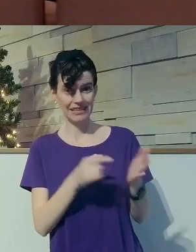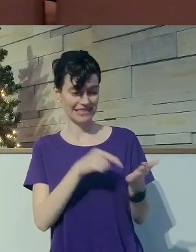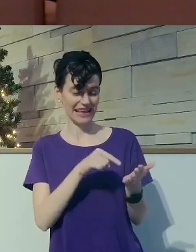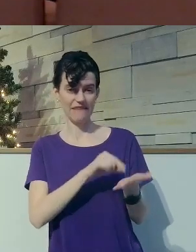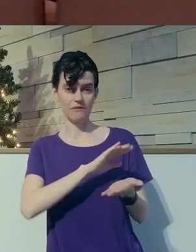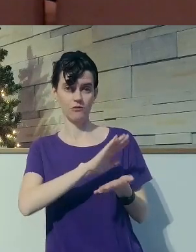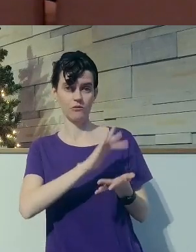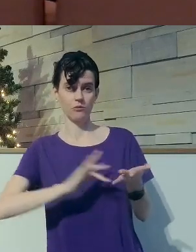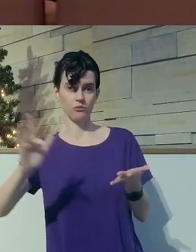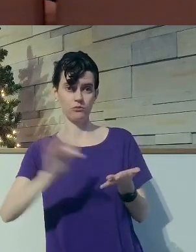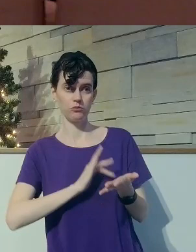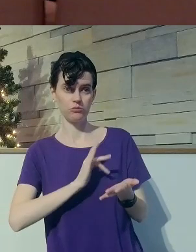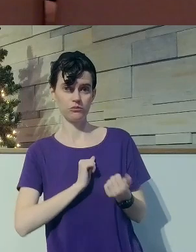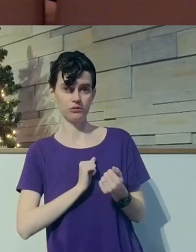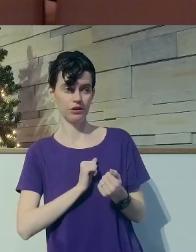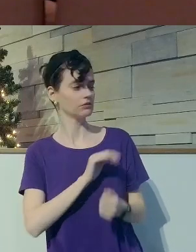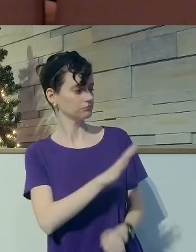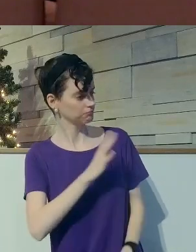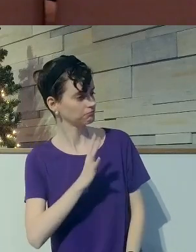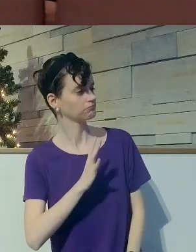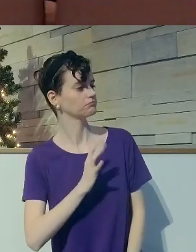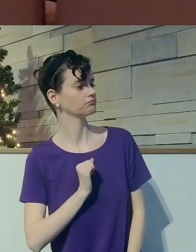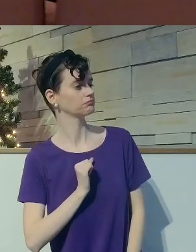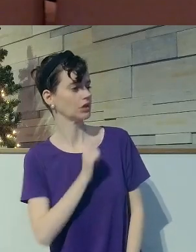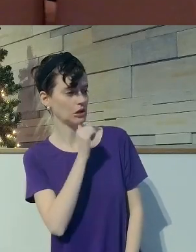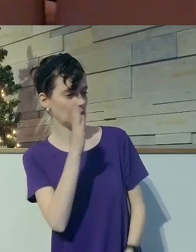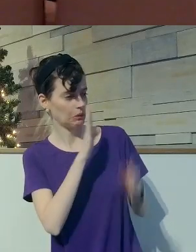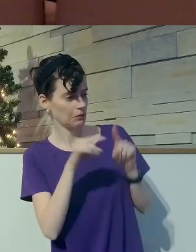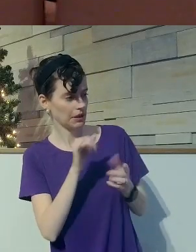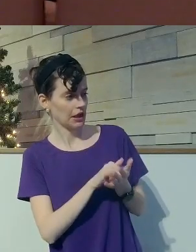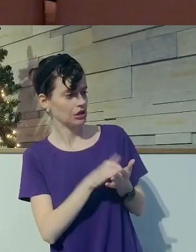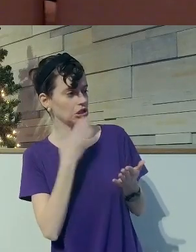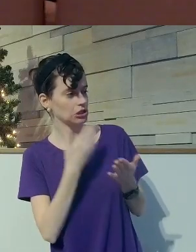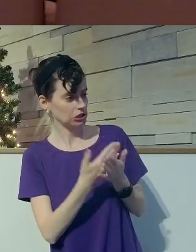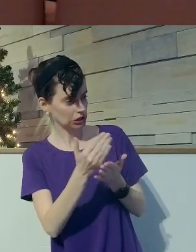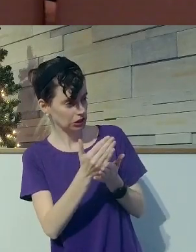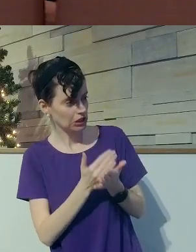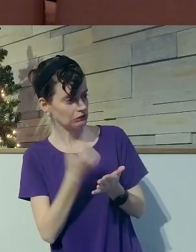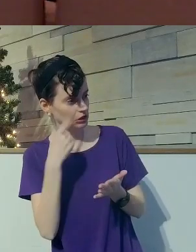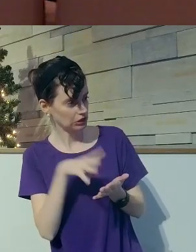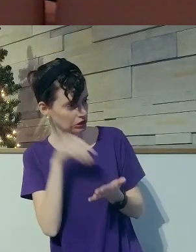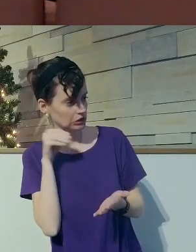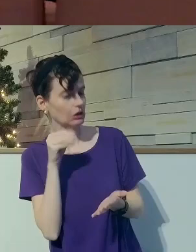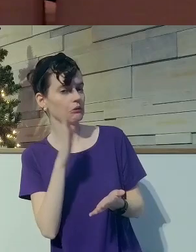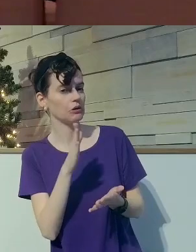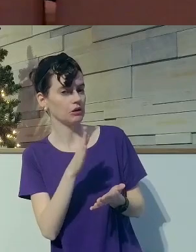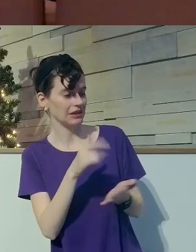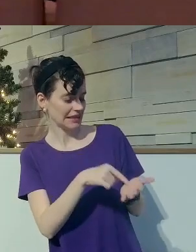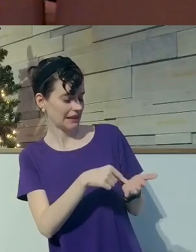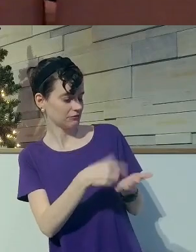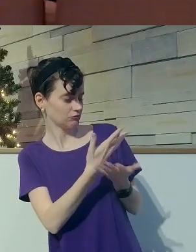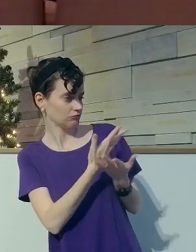debt. Tom, that's all right, okay? Don't worry about it. Good lesson for us to learn. I'm going to release you from